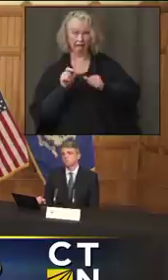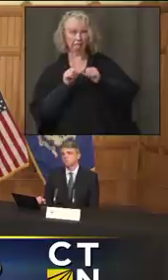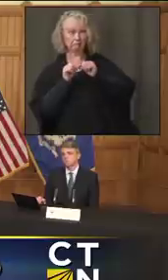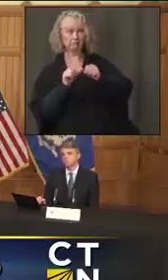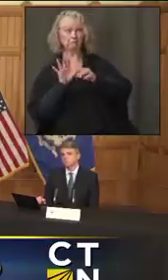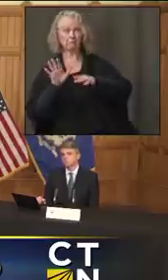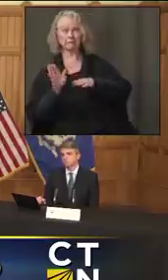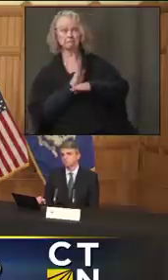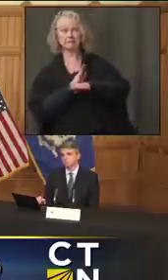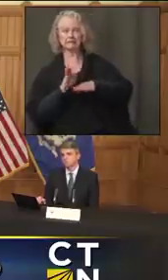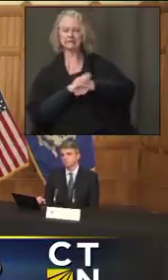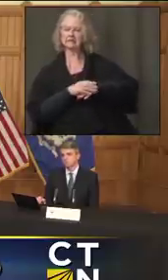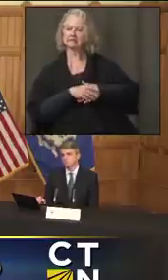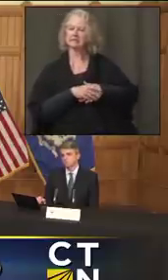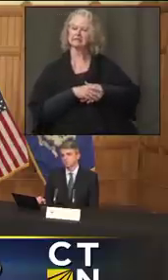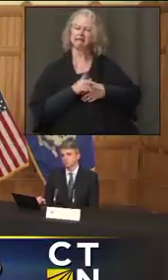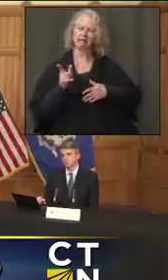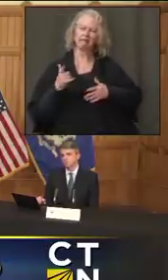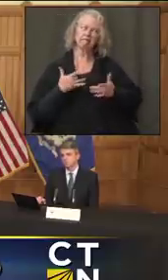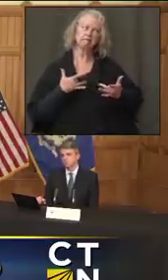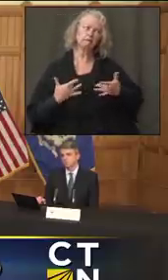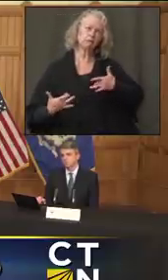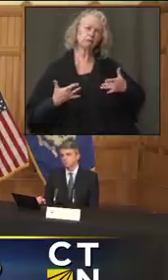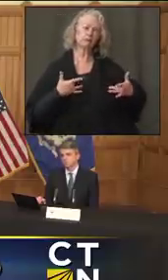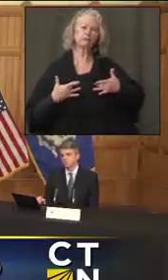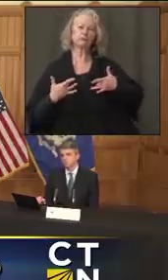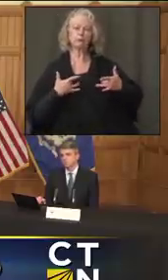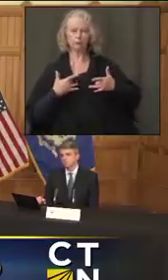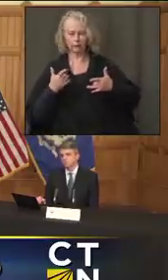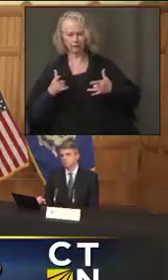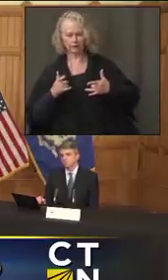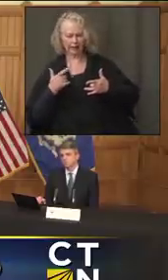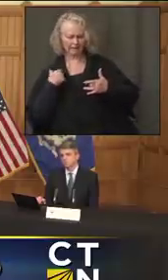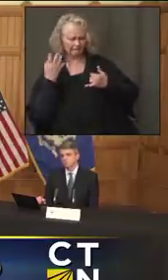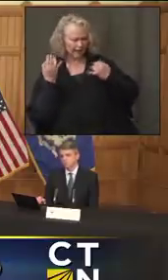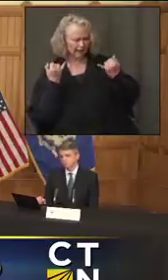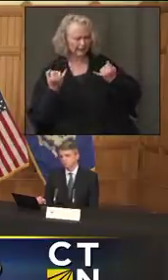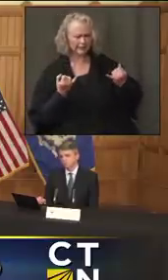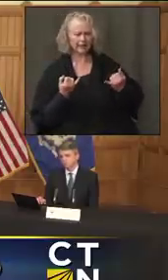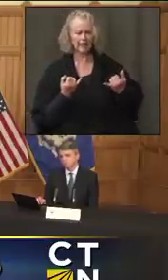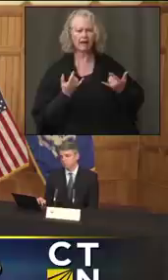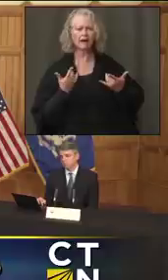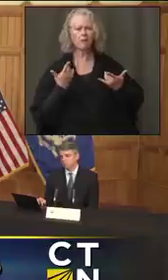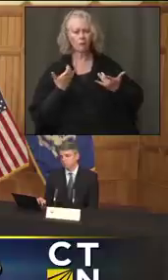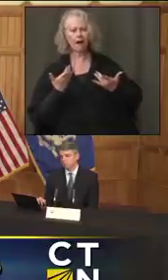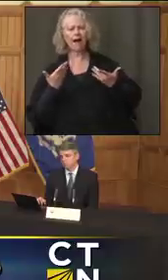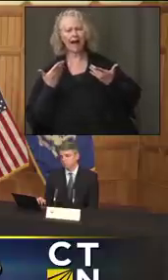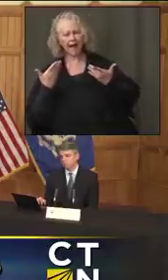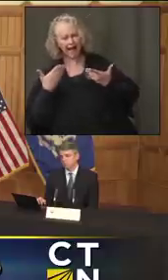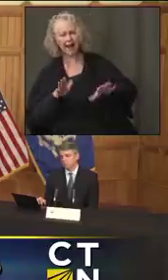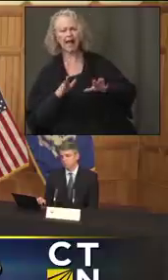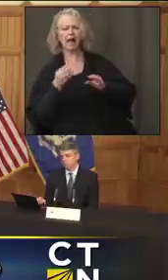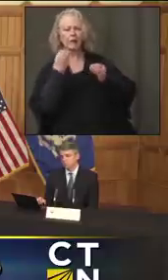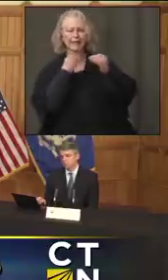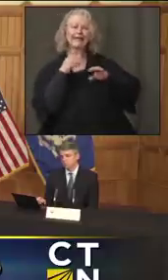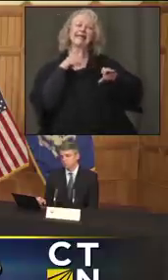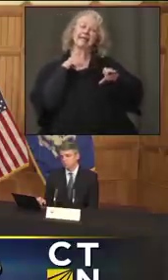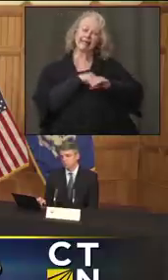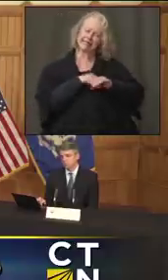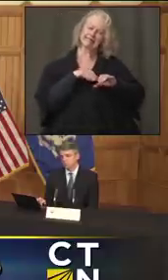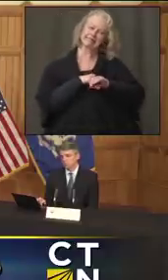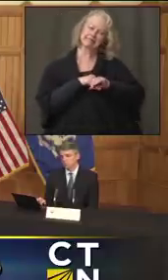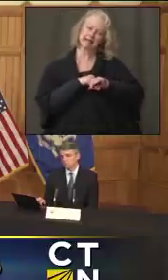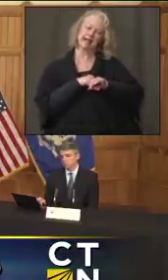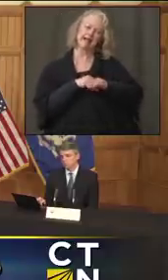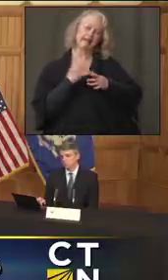have developed lists of dozens of things they're willing to do to open up indoor dining.